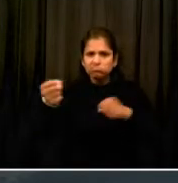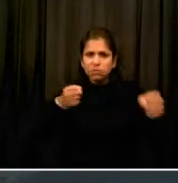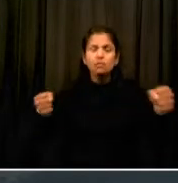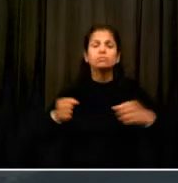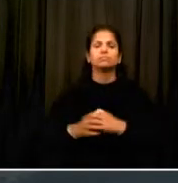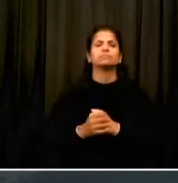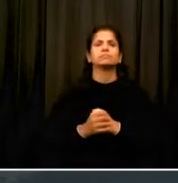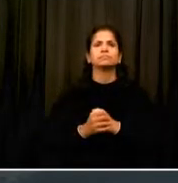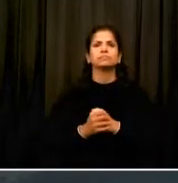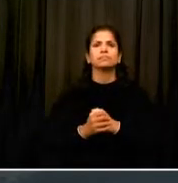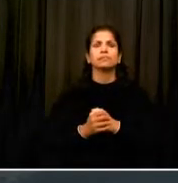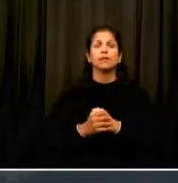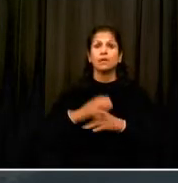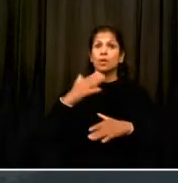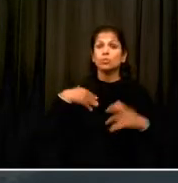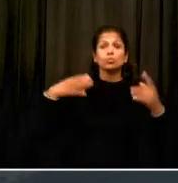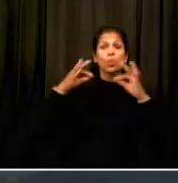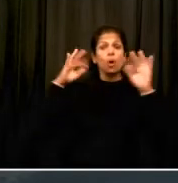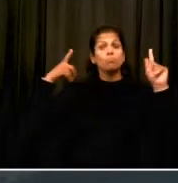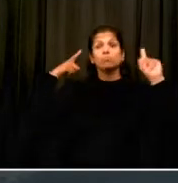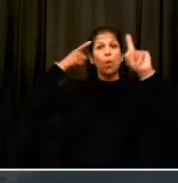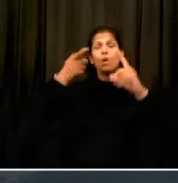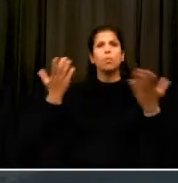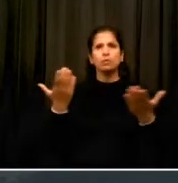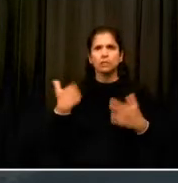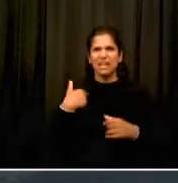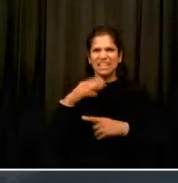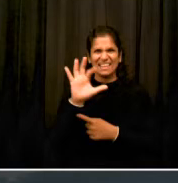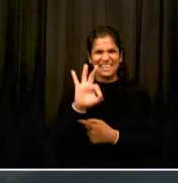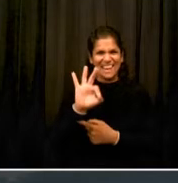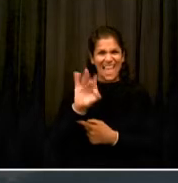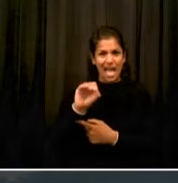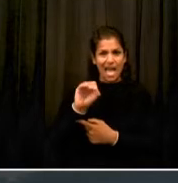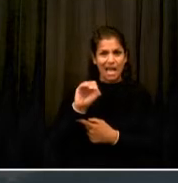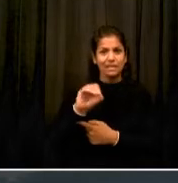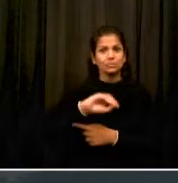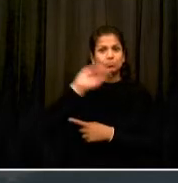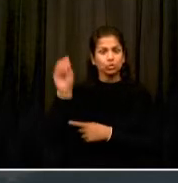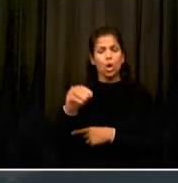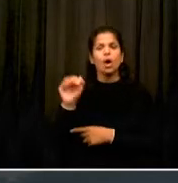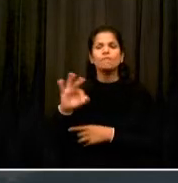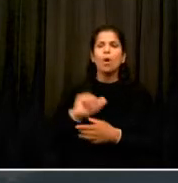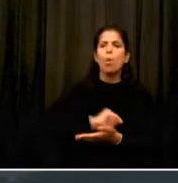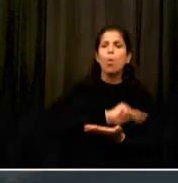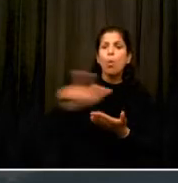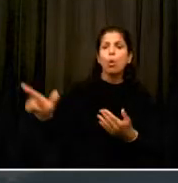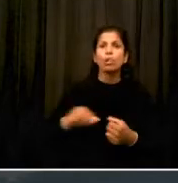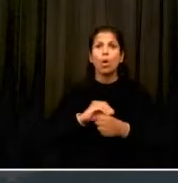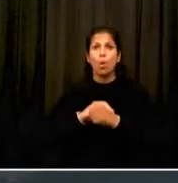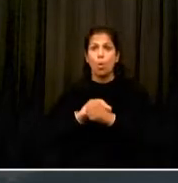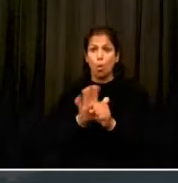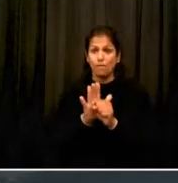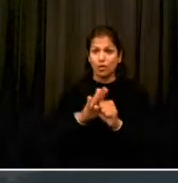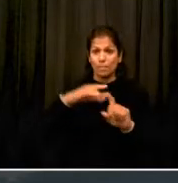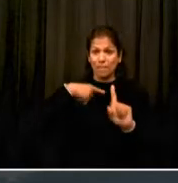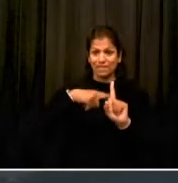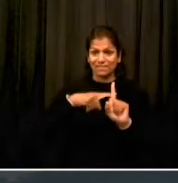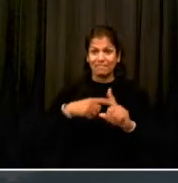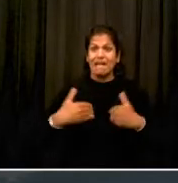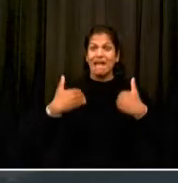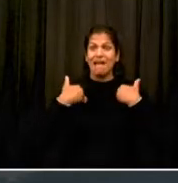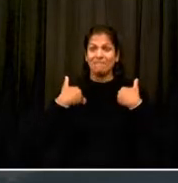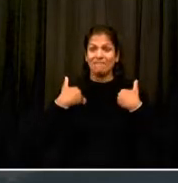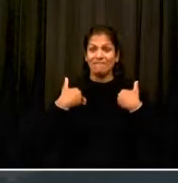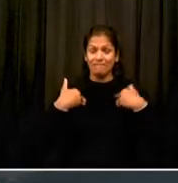for 75% of all new cases or people newly diagnosed with the coronavirus, be completing intake with them and